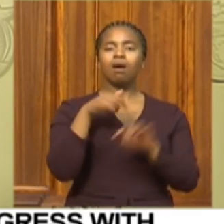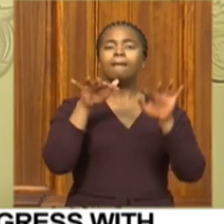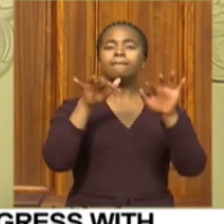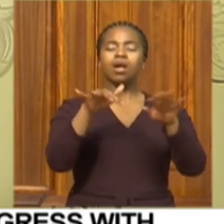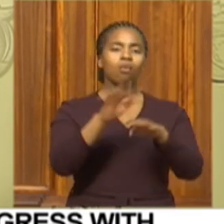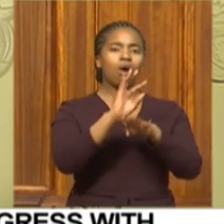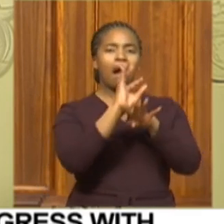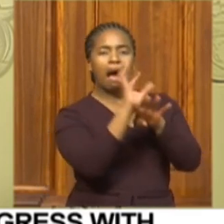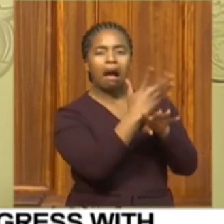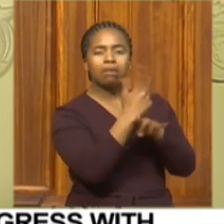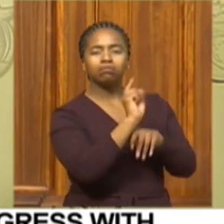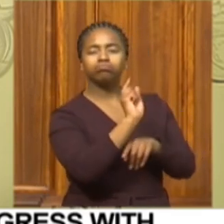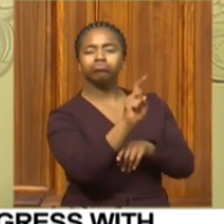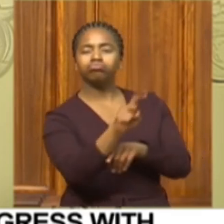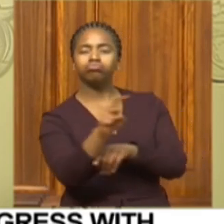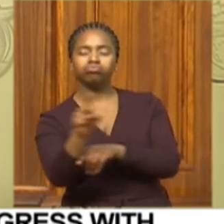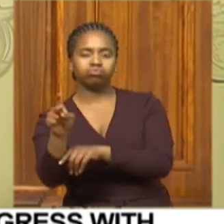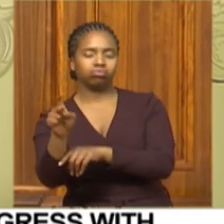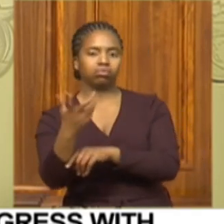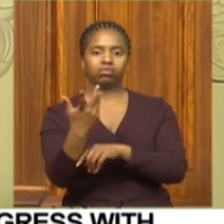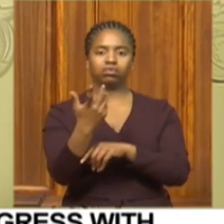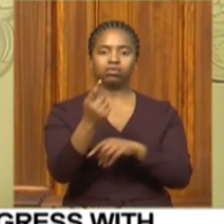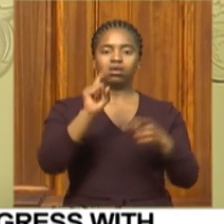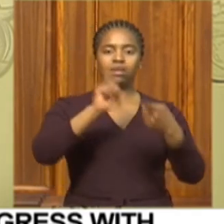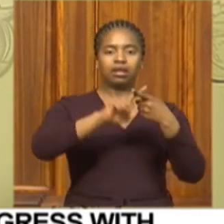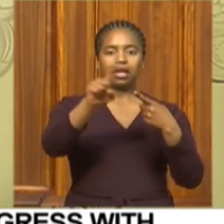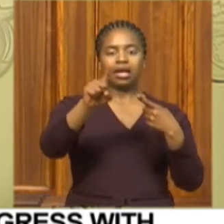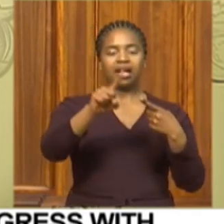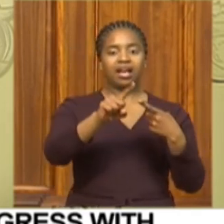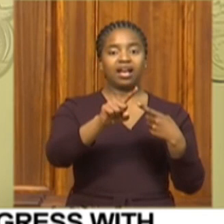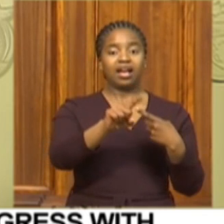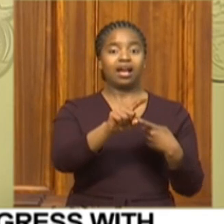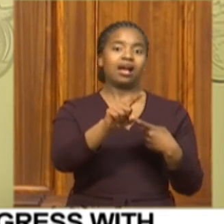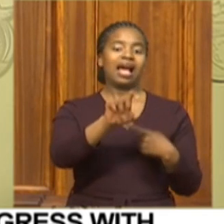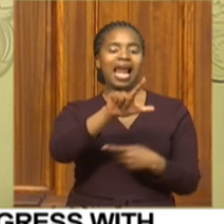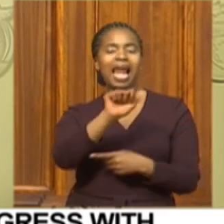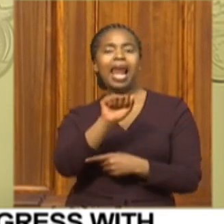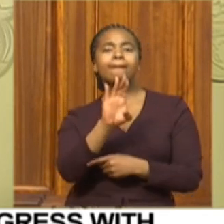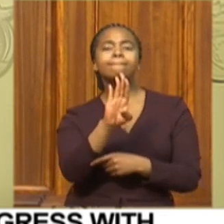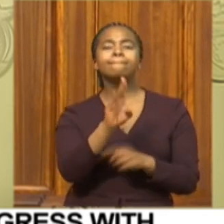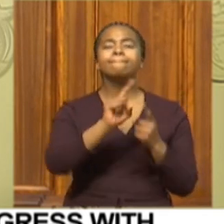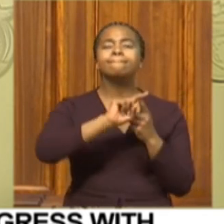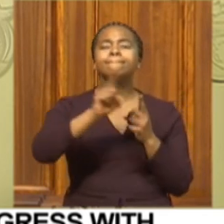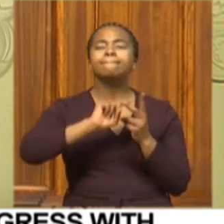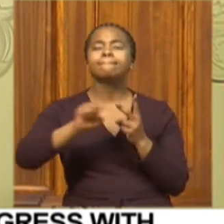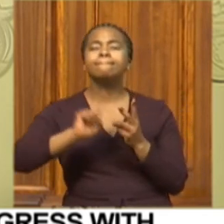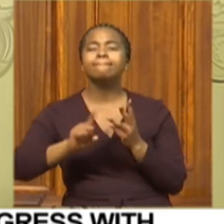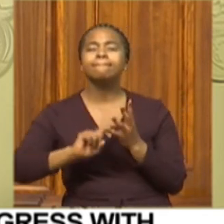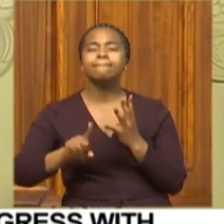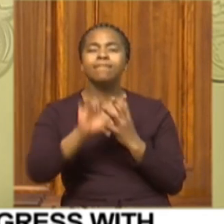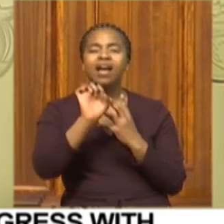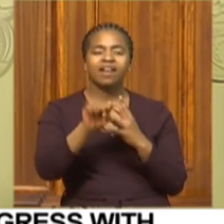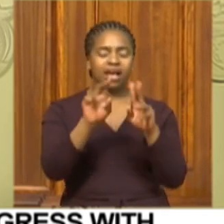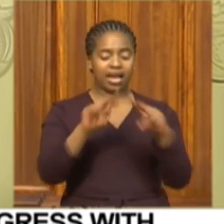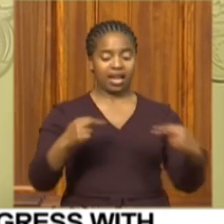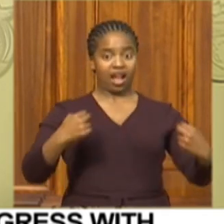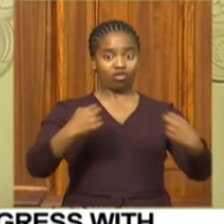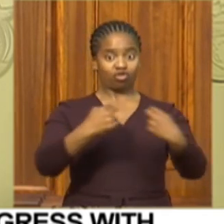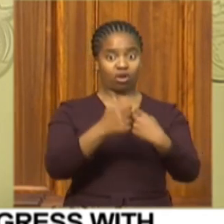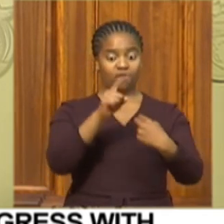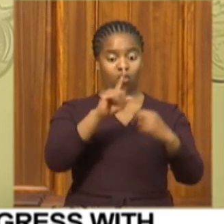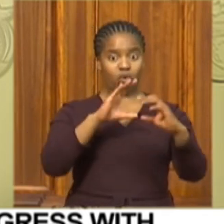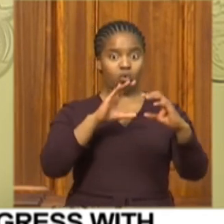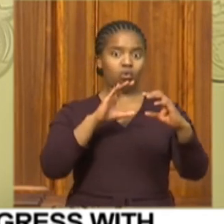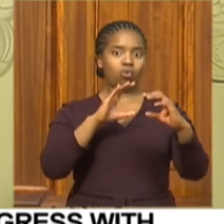health institutions, such as the National Health Laboratory Service, the National Institute of